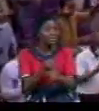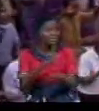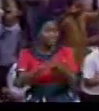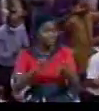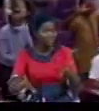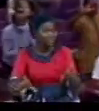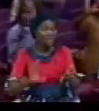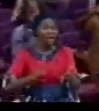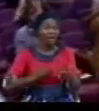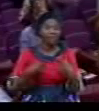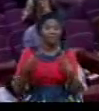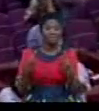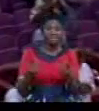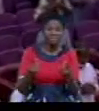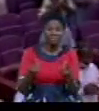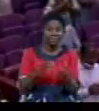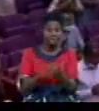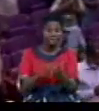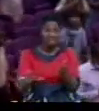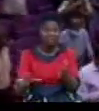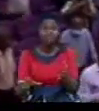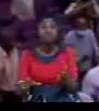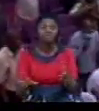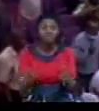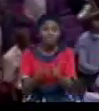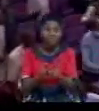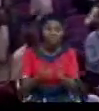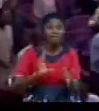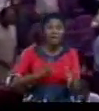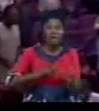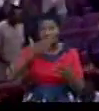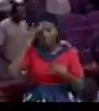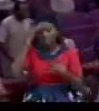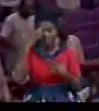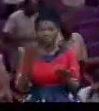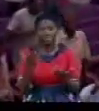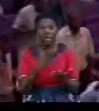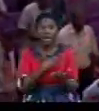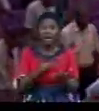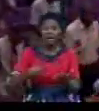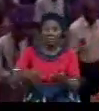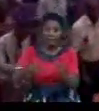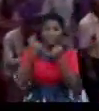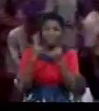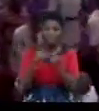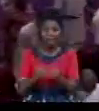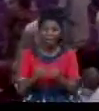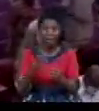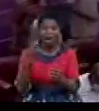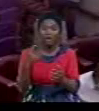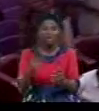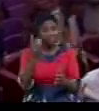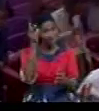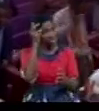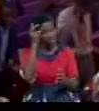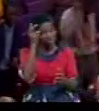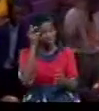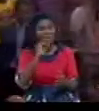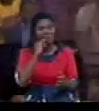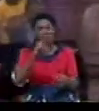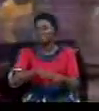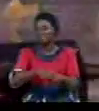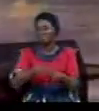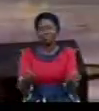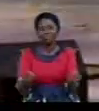our sin as well as our sicknesses and the power of the devil is